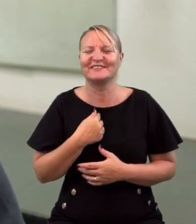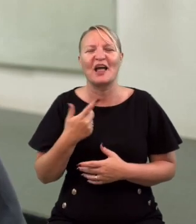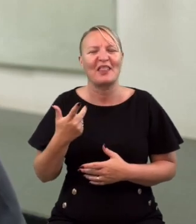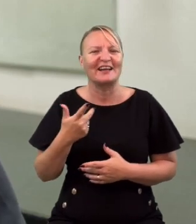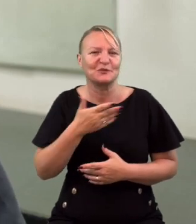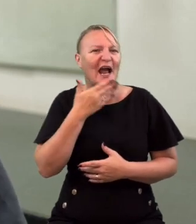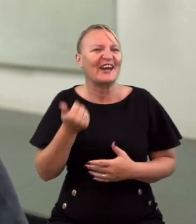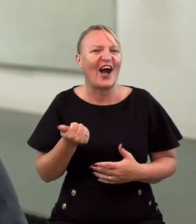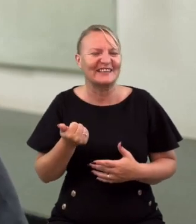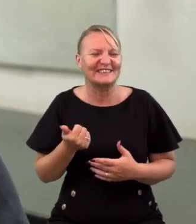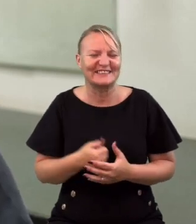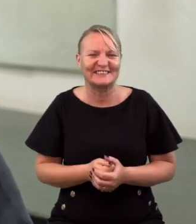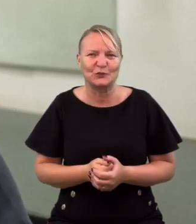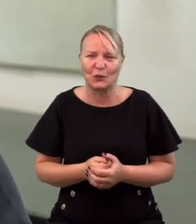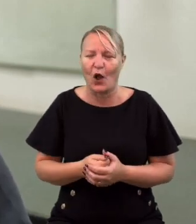experience, but